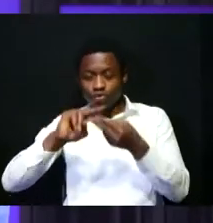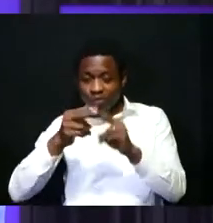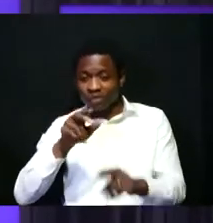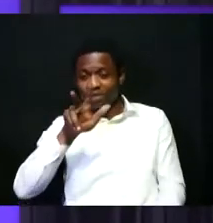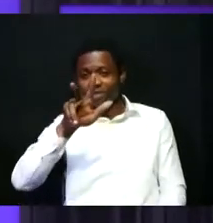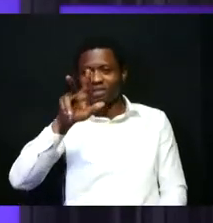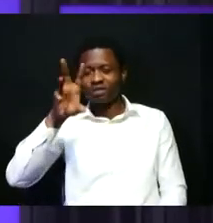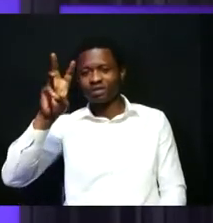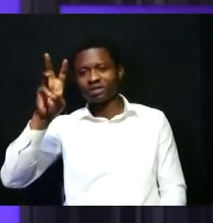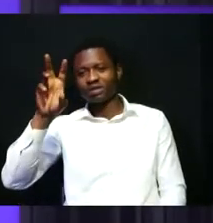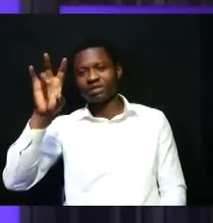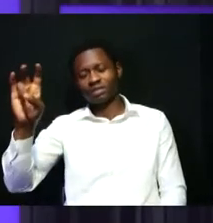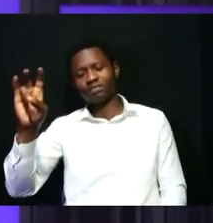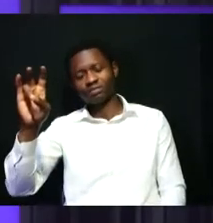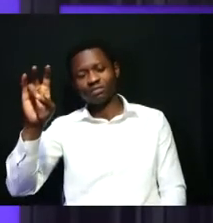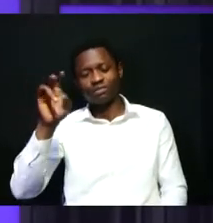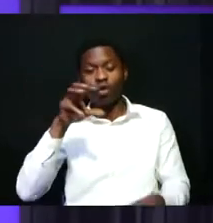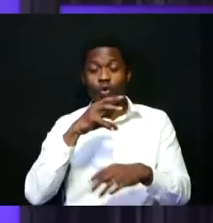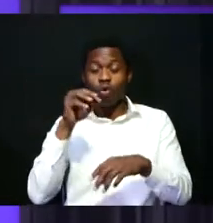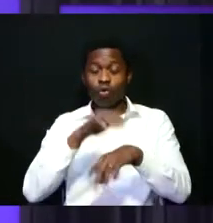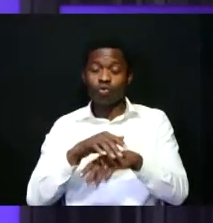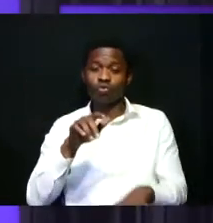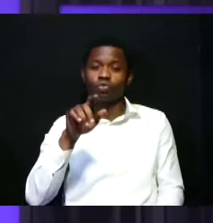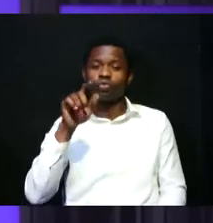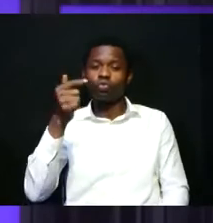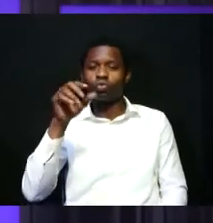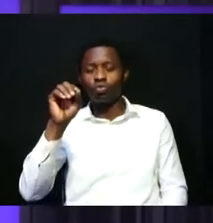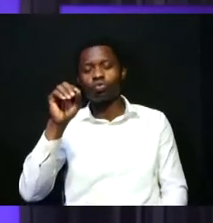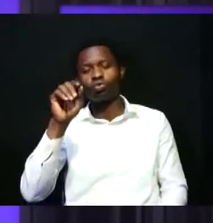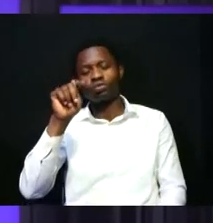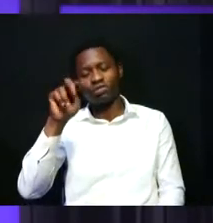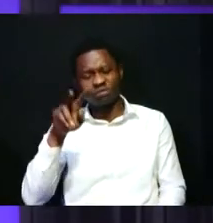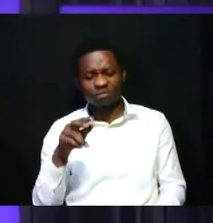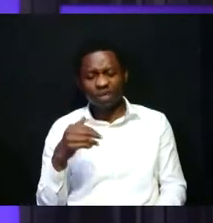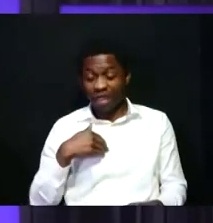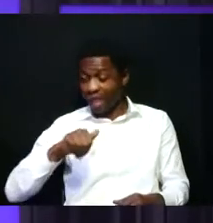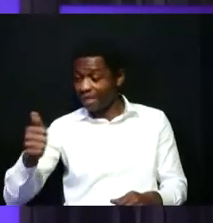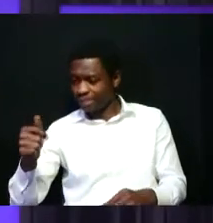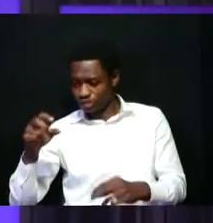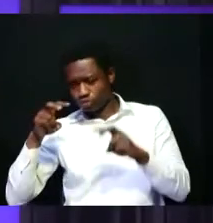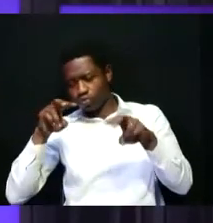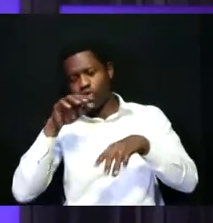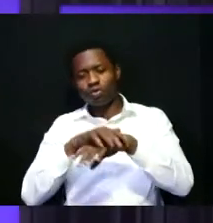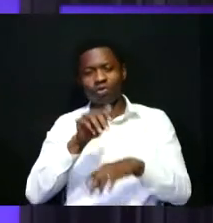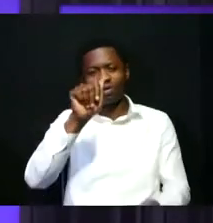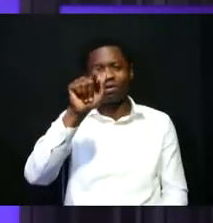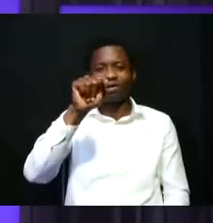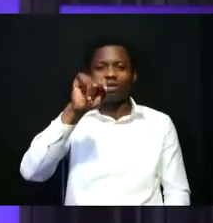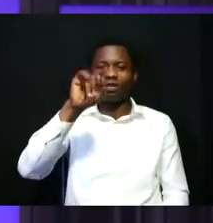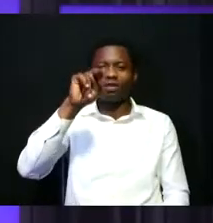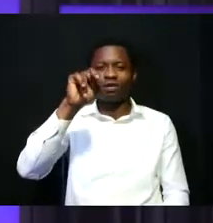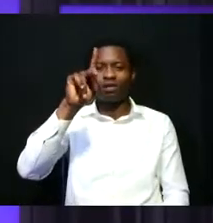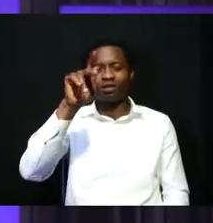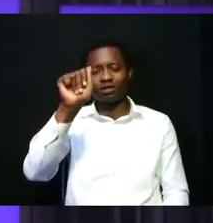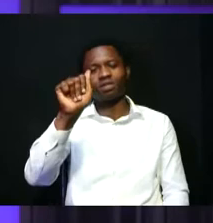GoTV, channel 175. Want to welcome our viewers on Atinka TV. Very grateful to Atinka Media Village for